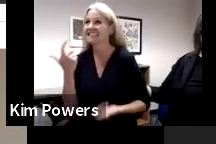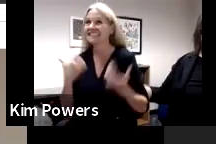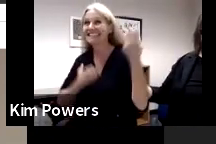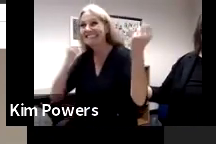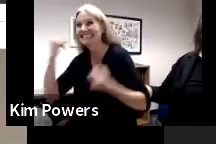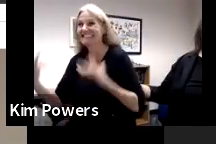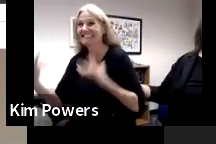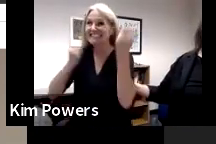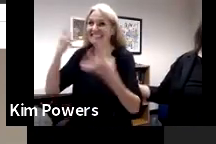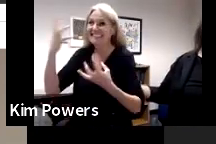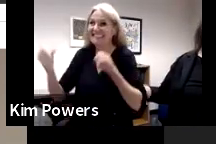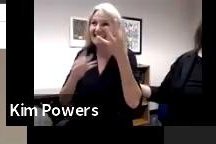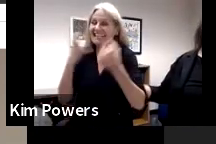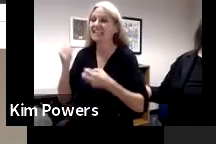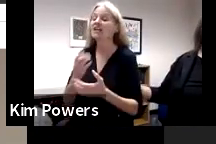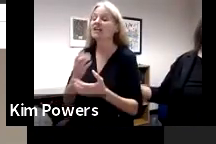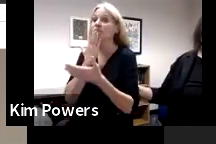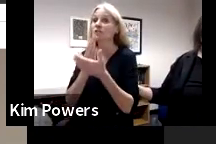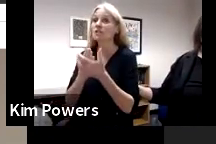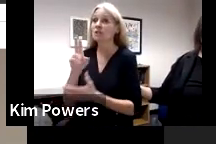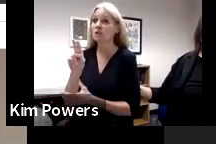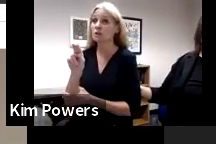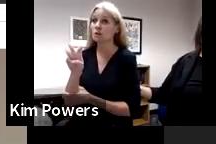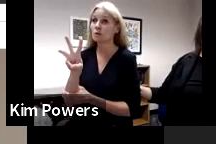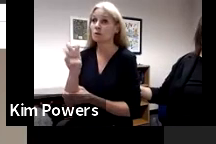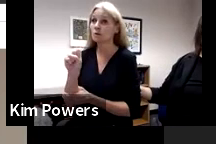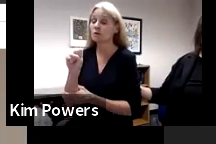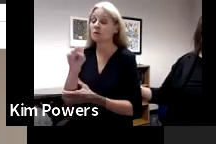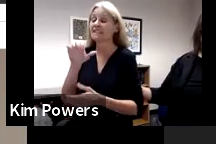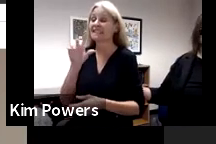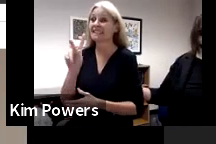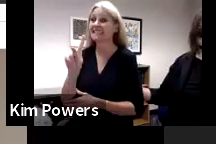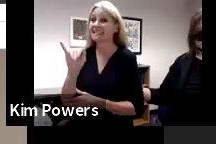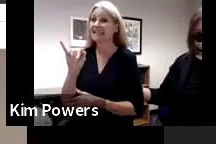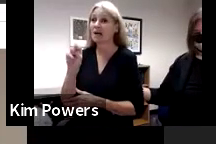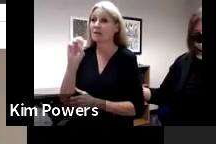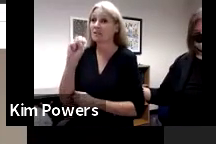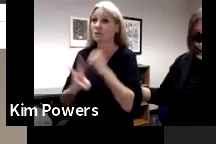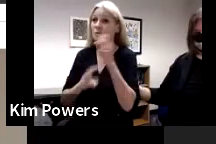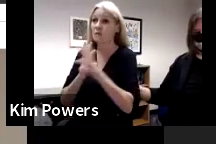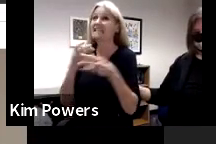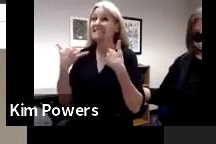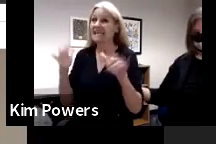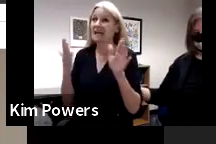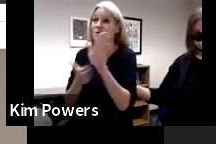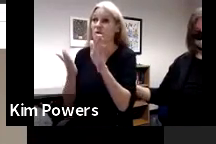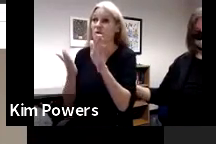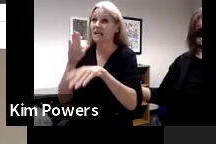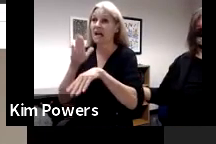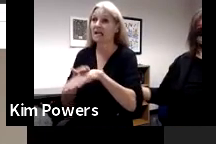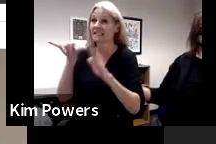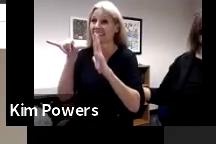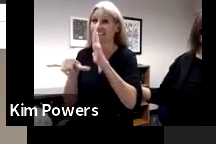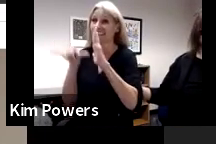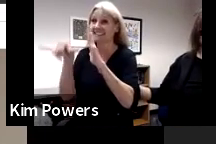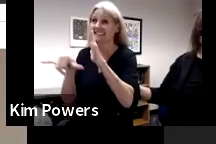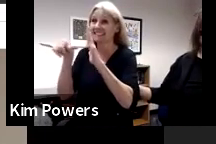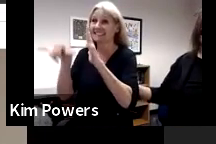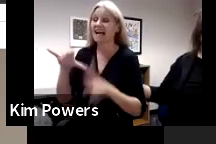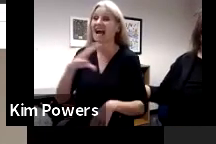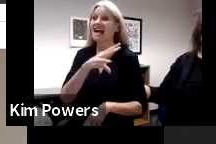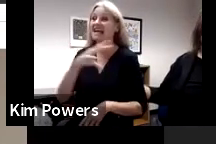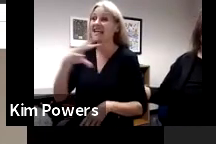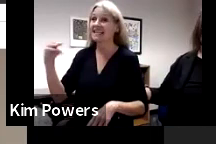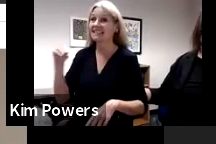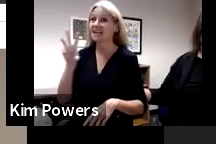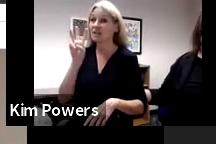with children huddled around me as I was dressed from head to toe as Snow White. And Kim's World is, in fact, still